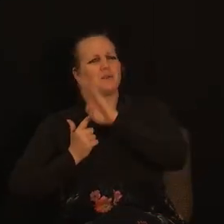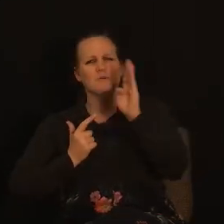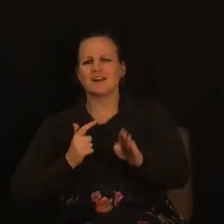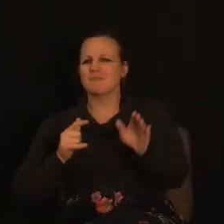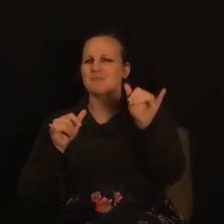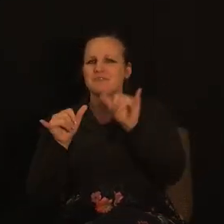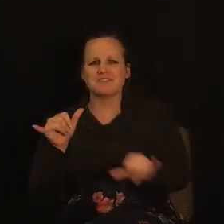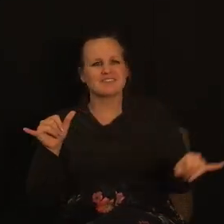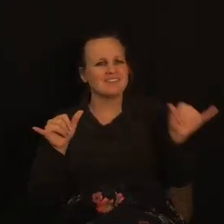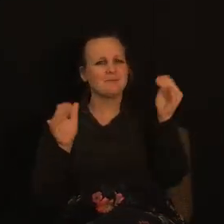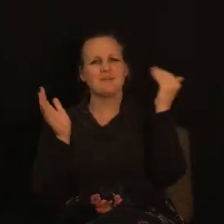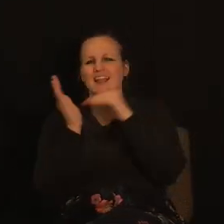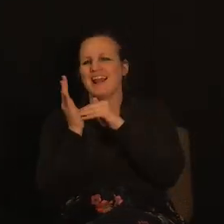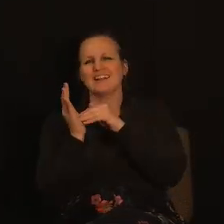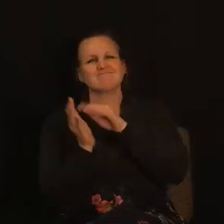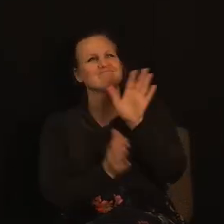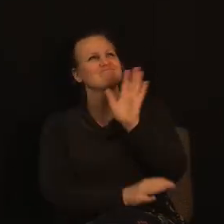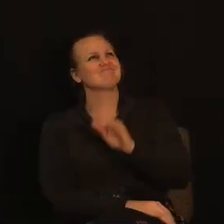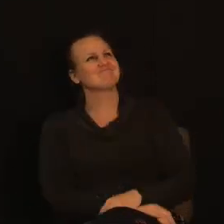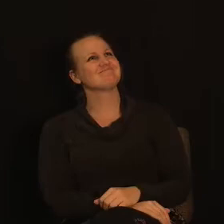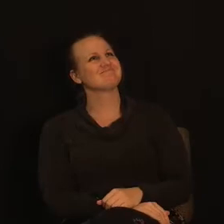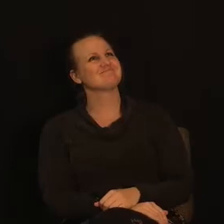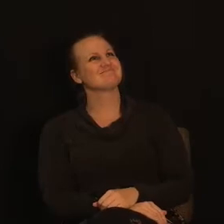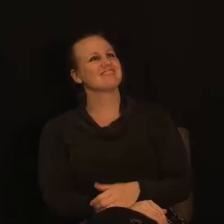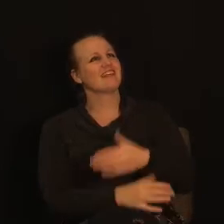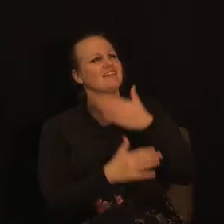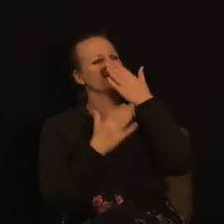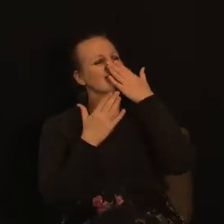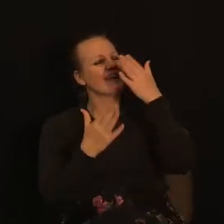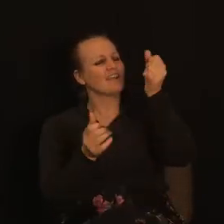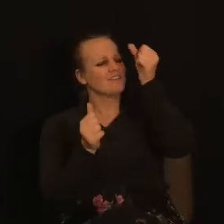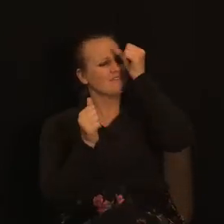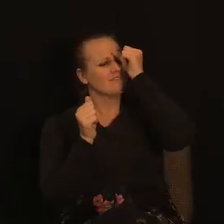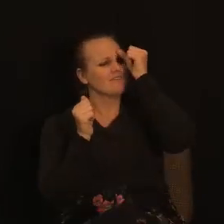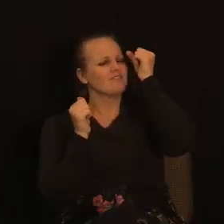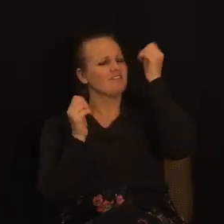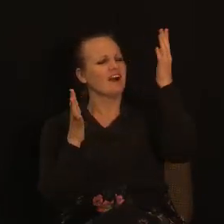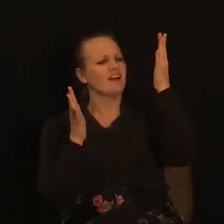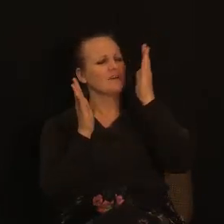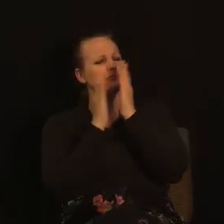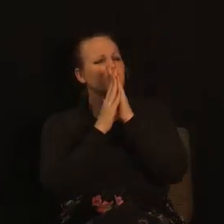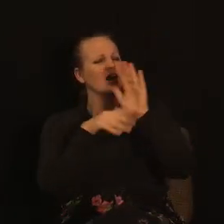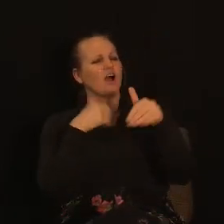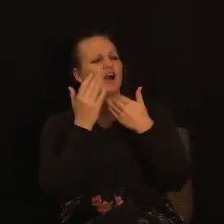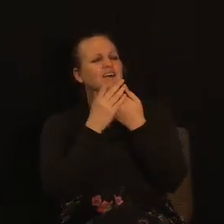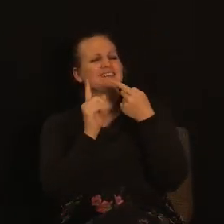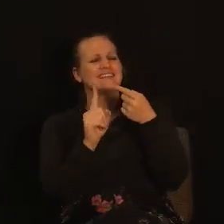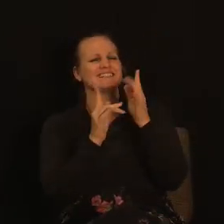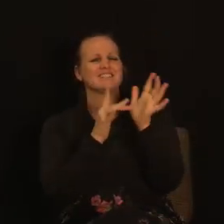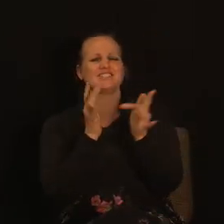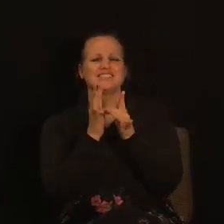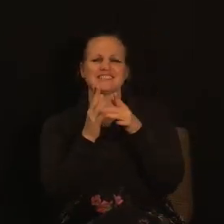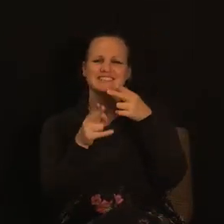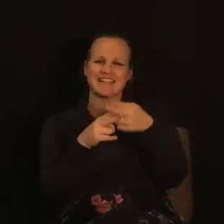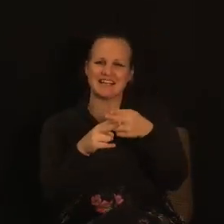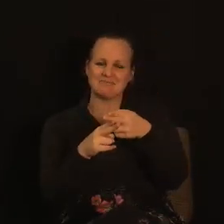same again. So we just thank you, Father, and we just pray all of this in Jesus' name.